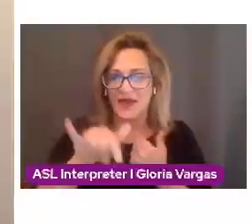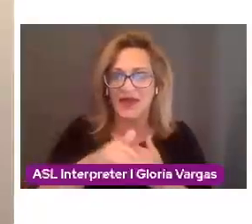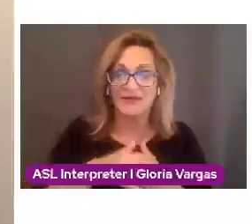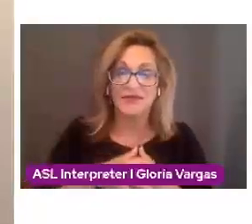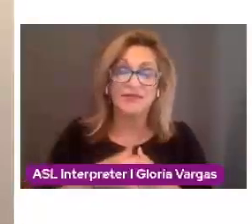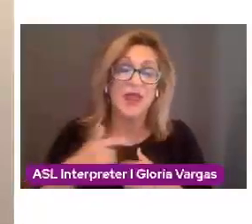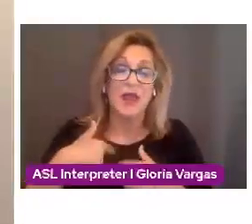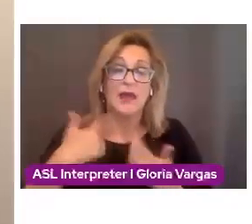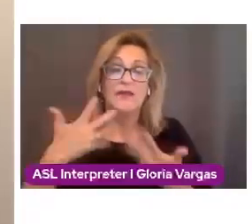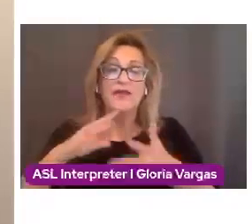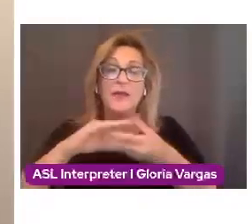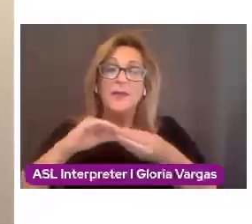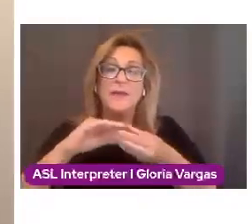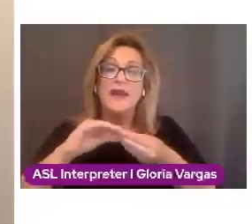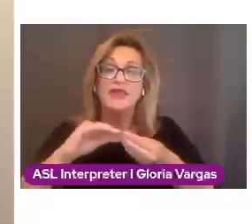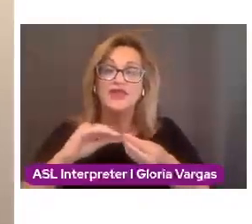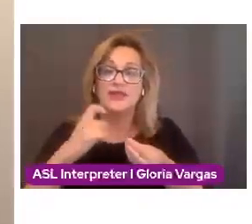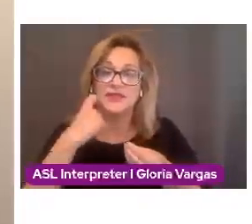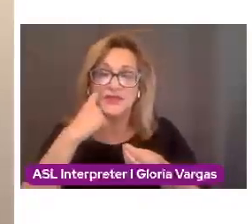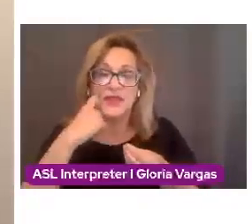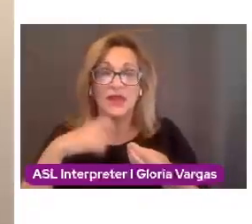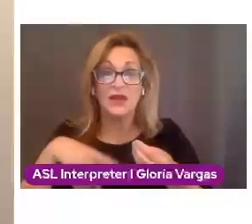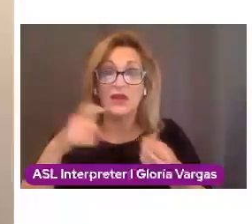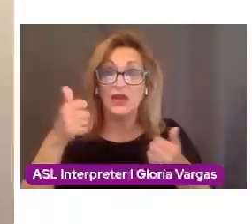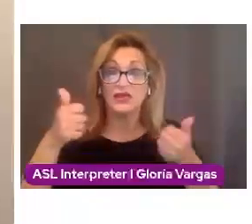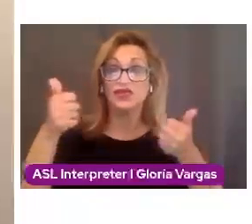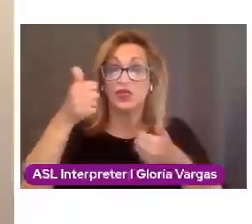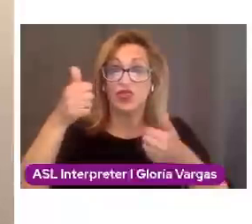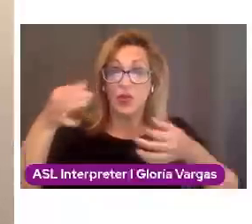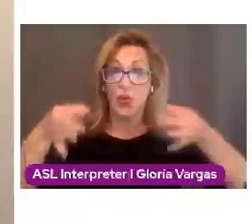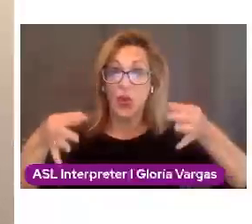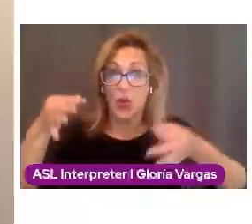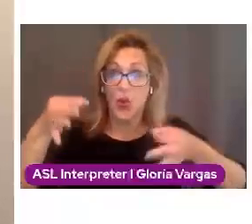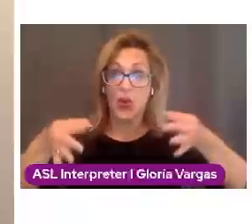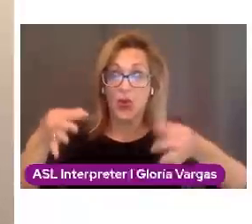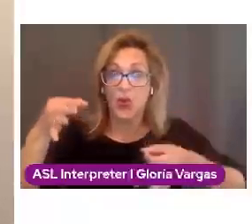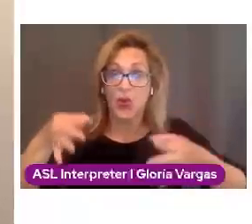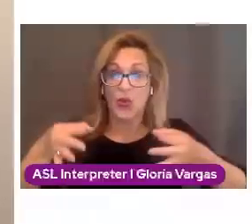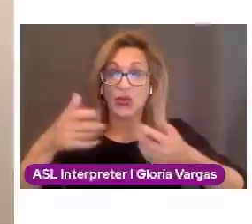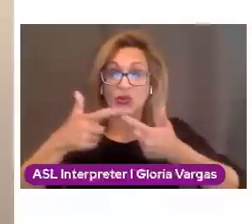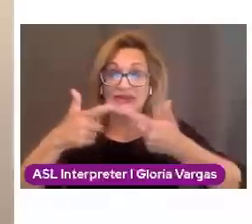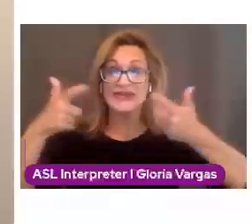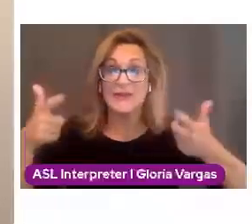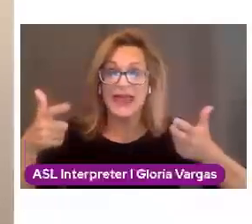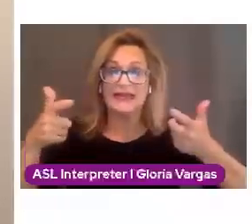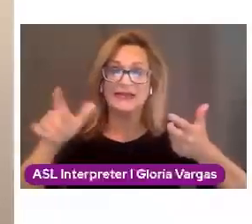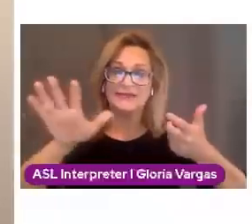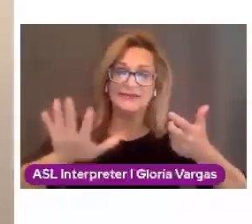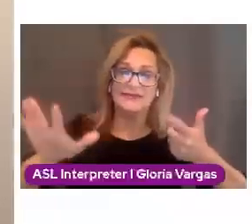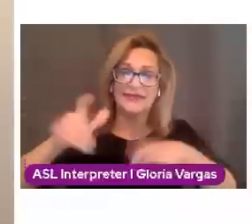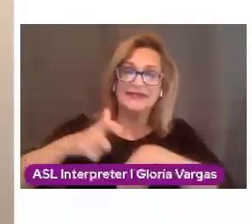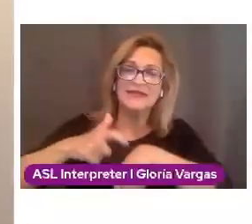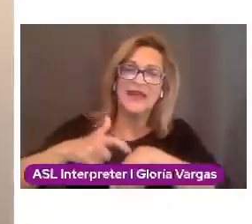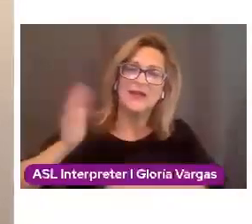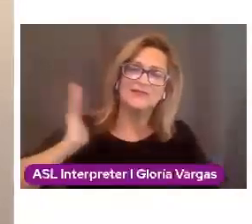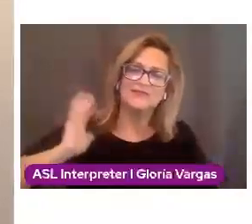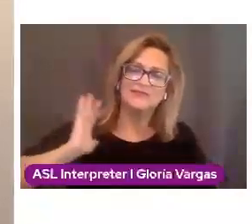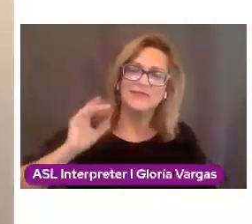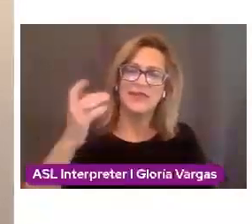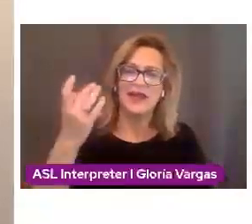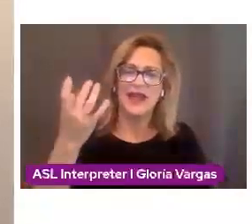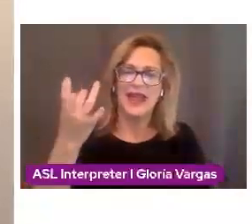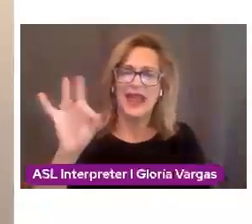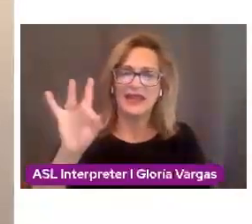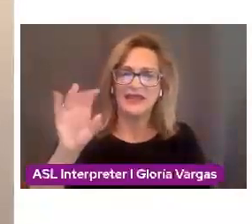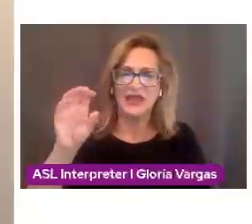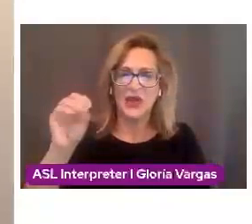the Supreme Court was expanded. Last time the Supreme Court was expanded was about in the 1800s. That